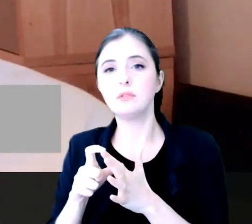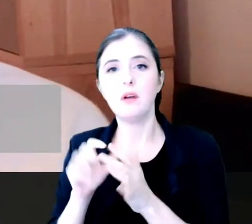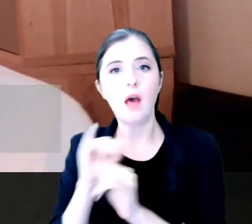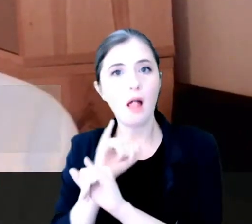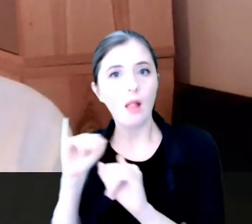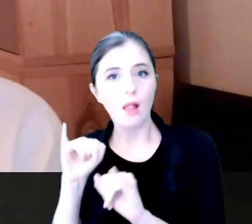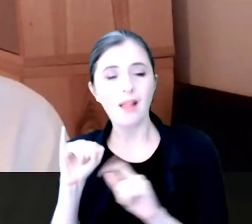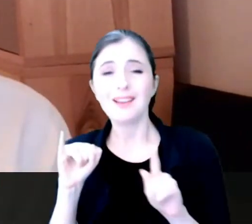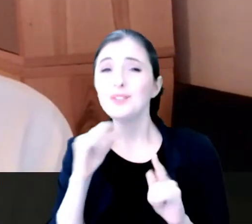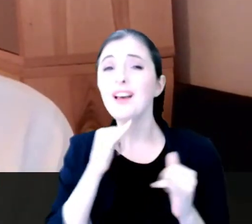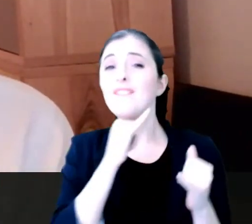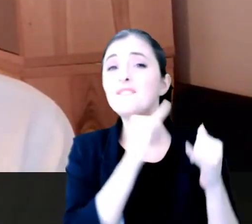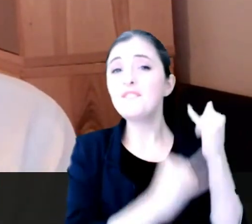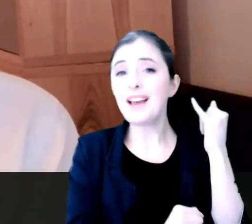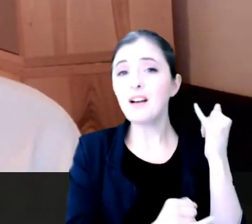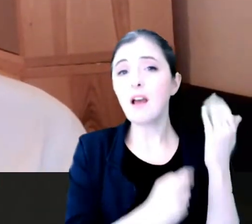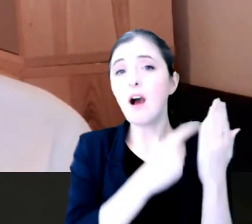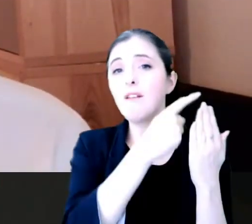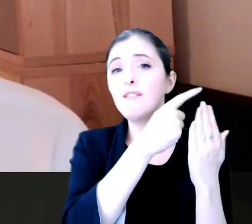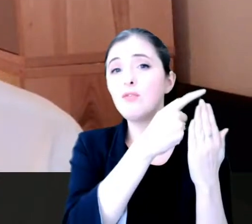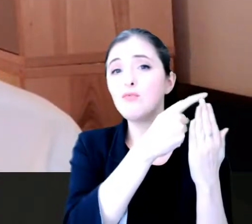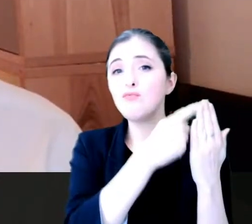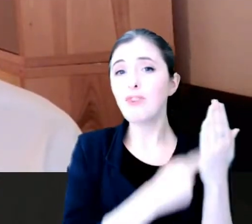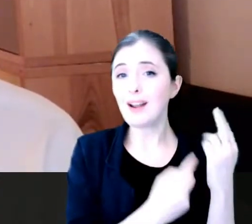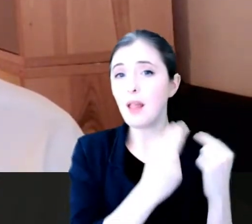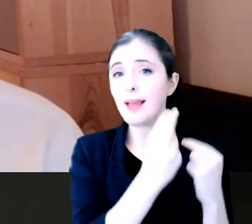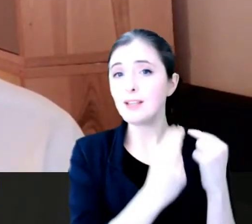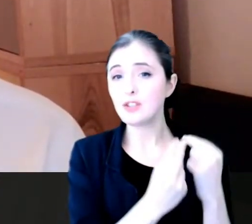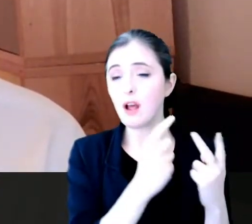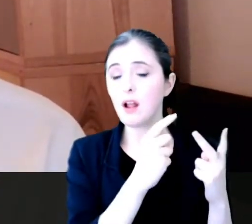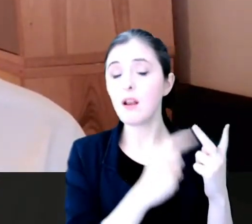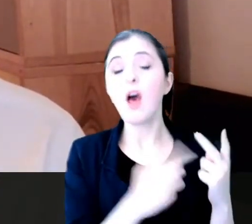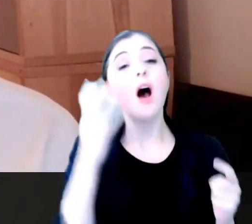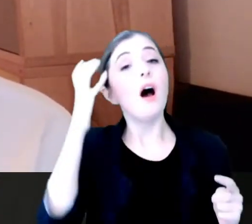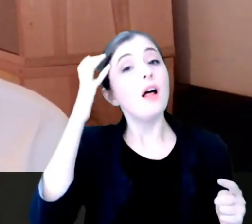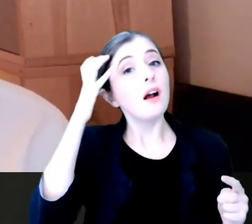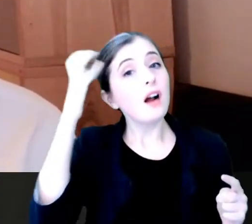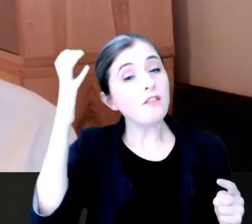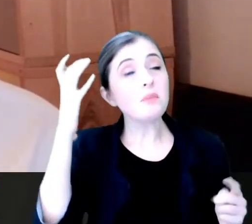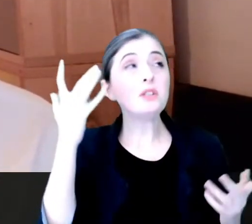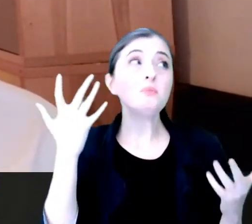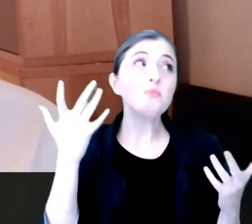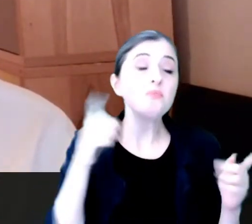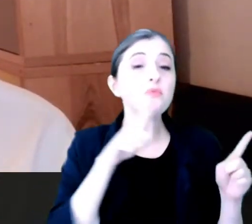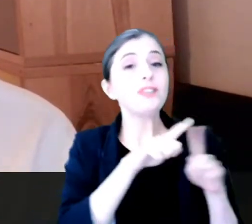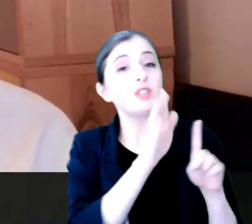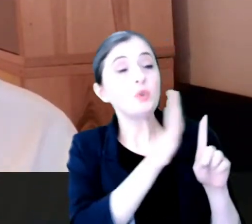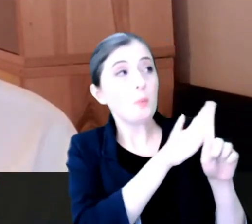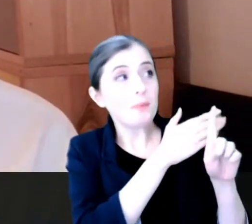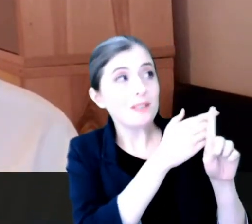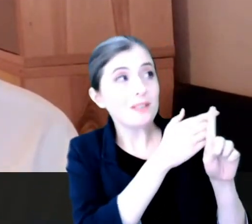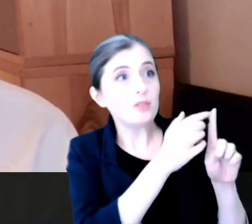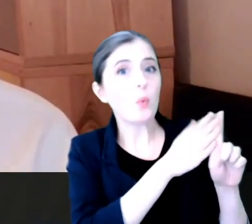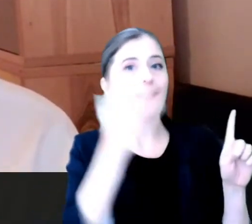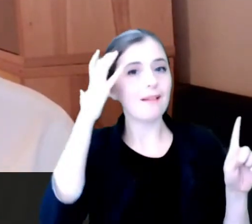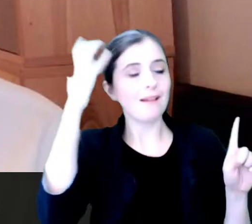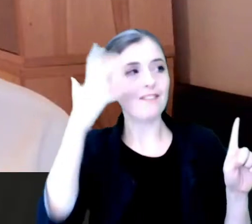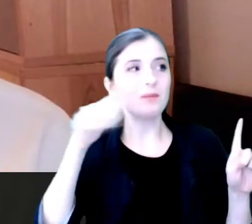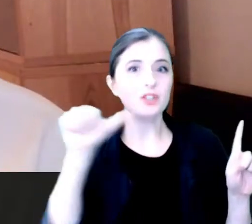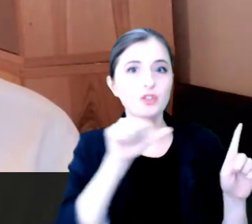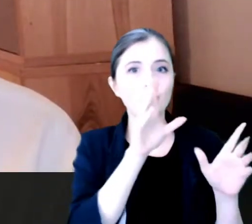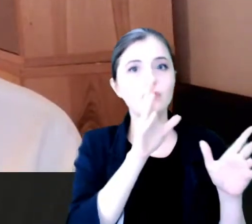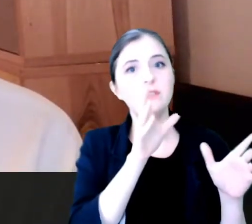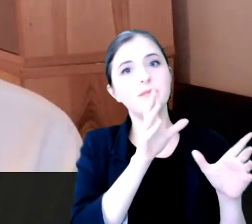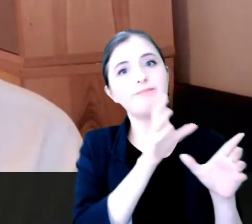government, and we've got some way towards persuading the government that they need to cover the costs of this